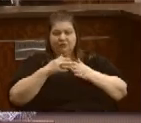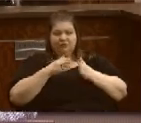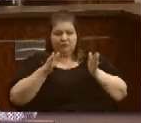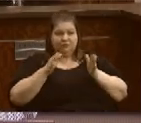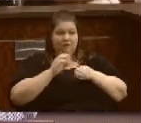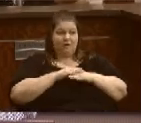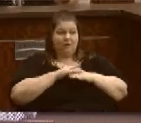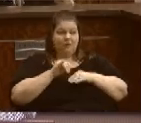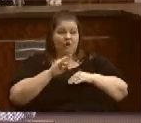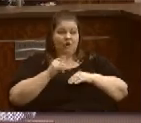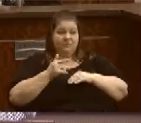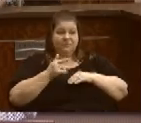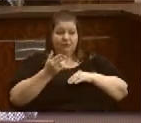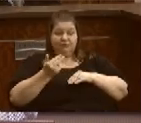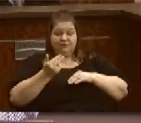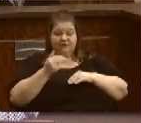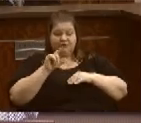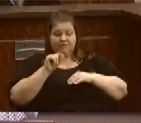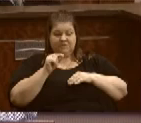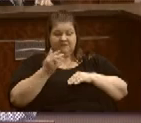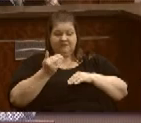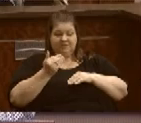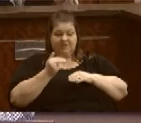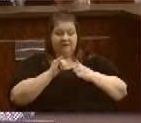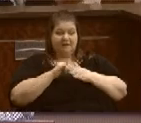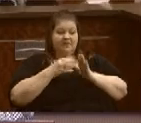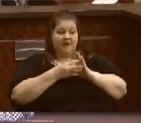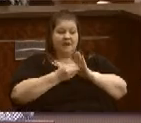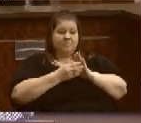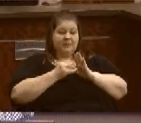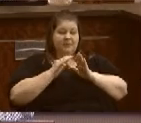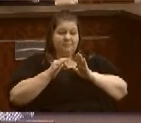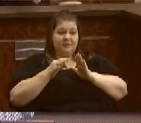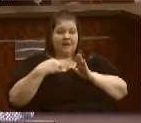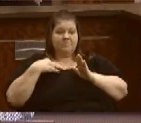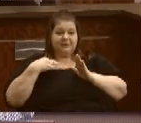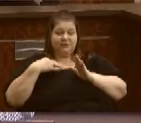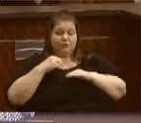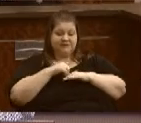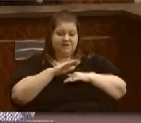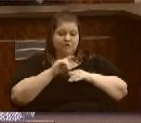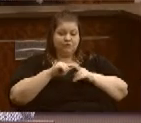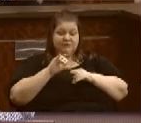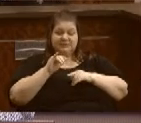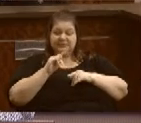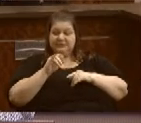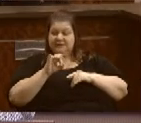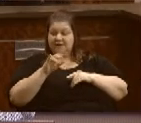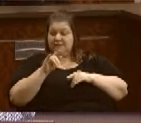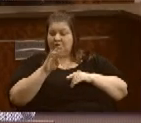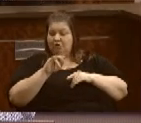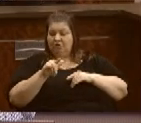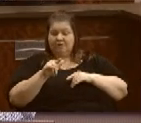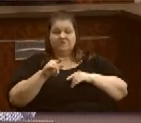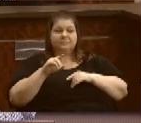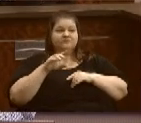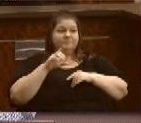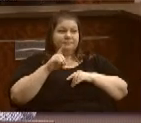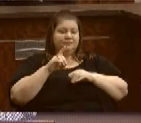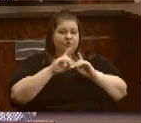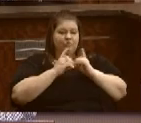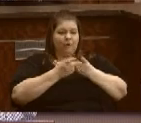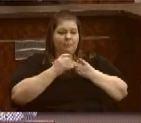the 13th, 2015, a copy of the application and a letter asking for comments was sent to the City of Laurel Department of Parks and